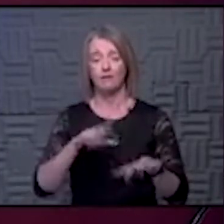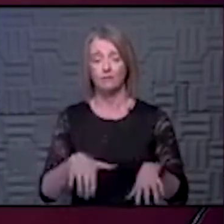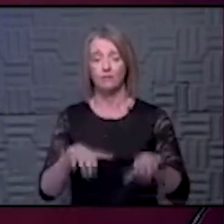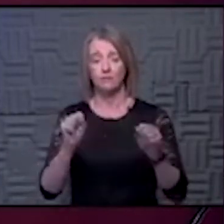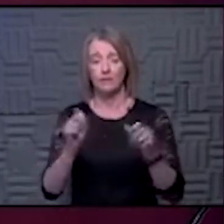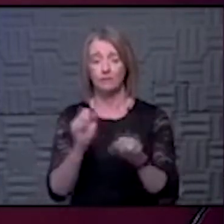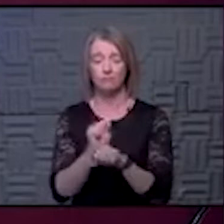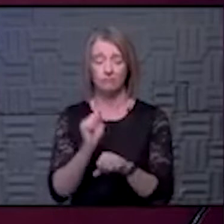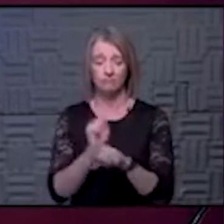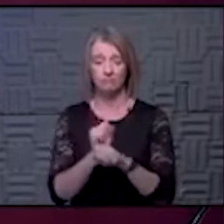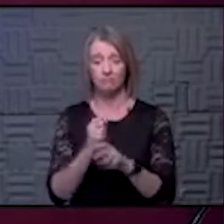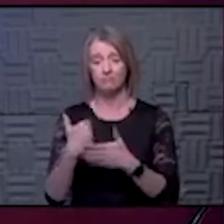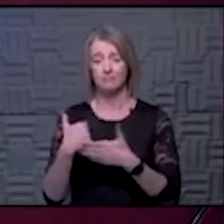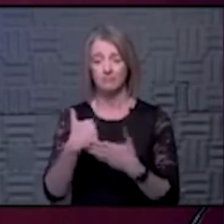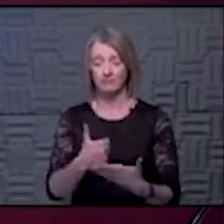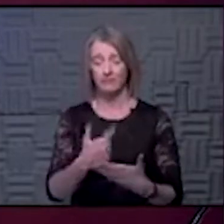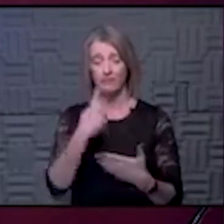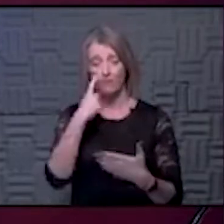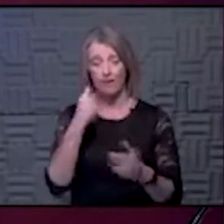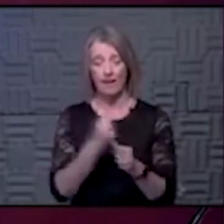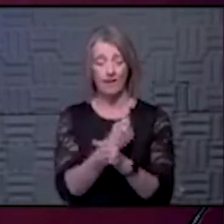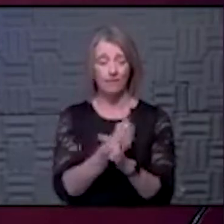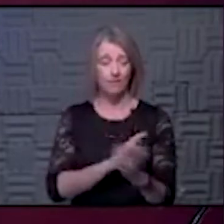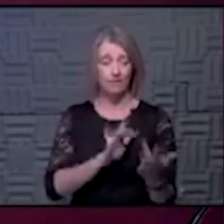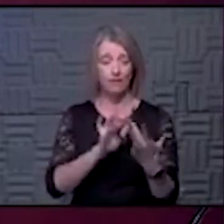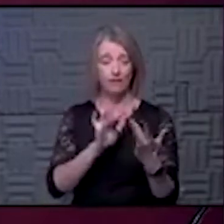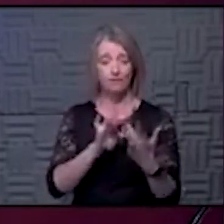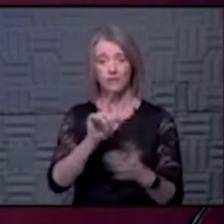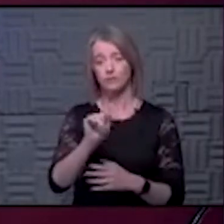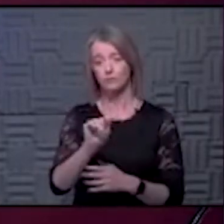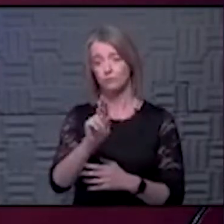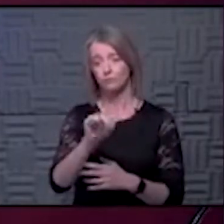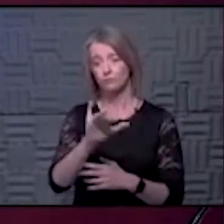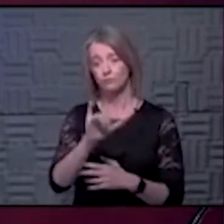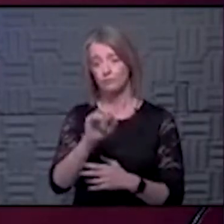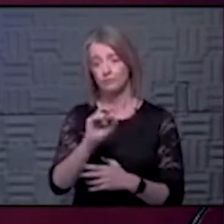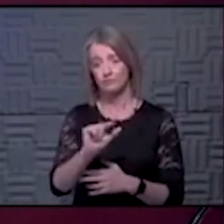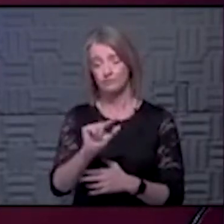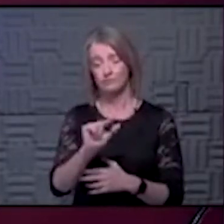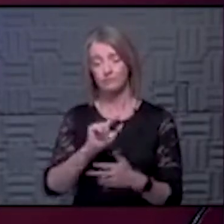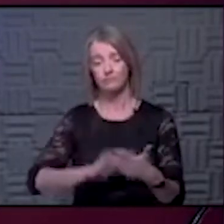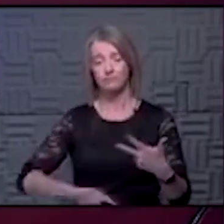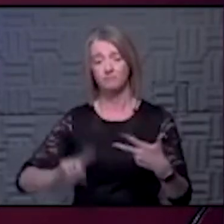positions. From everything from contact tracing to